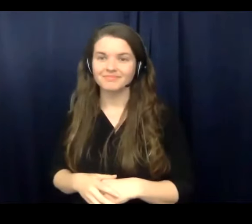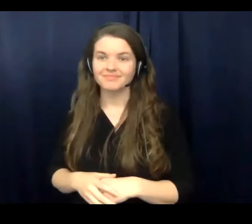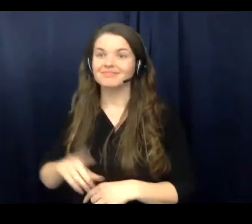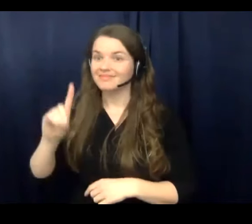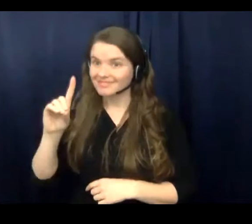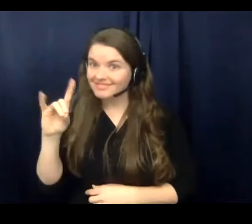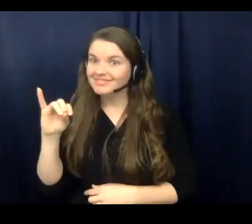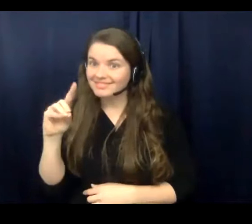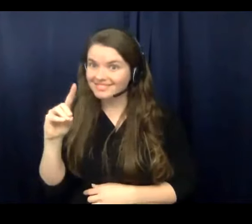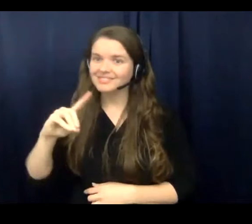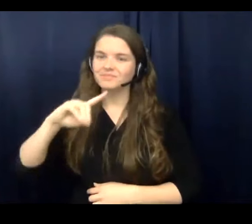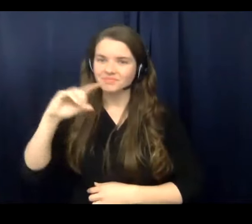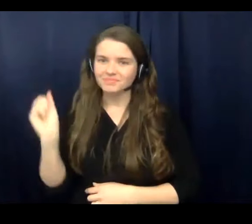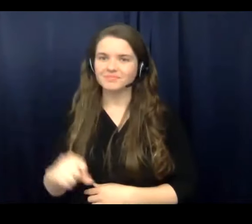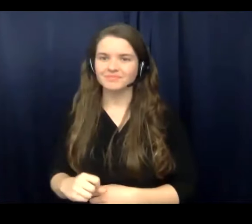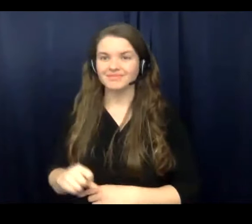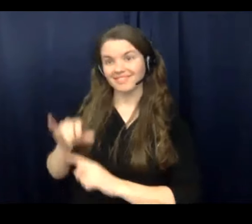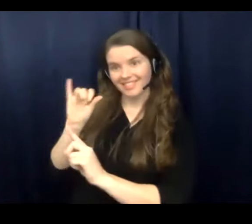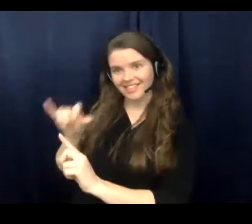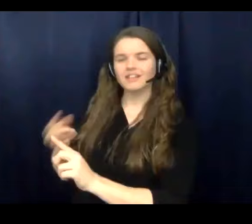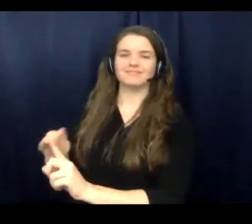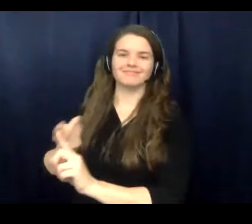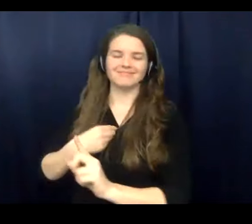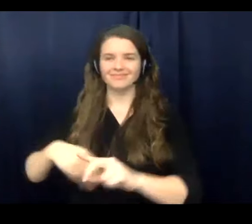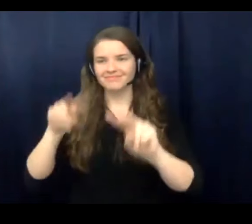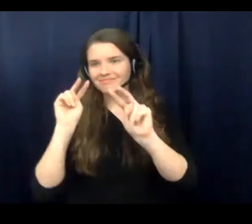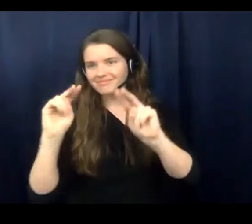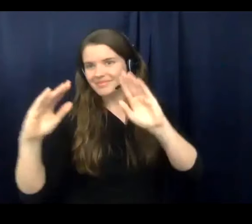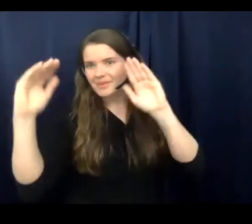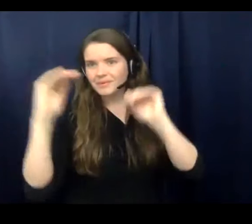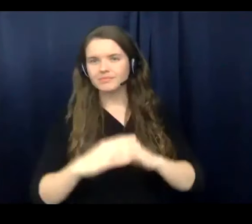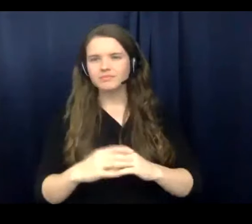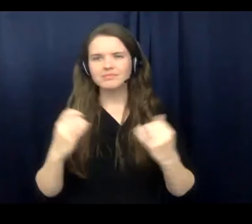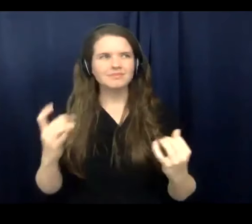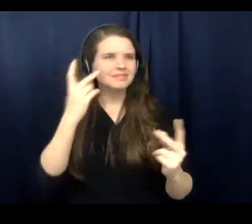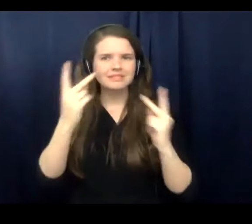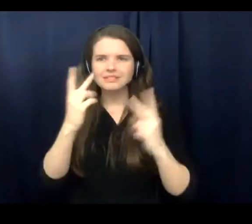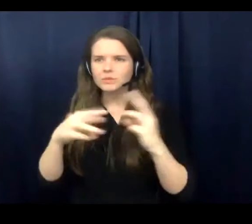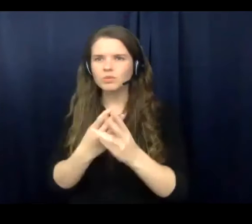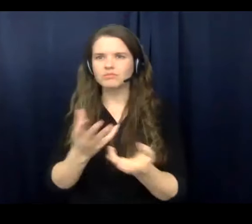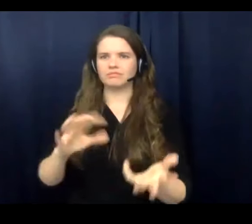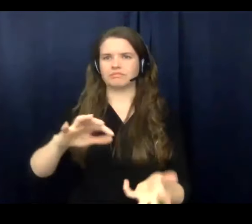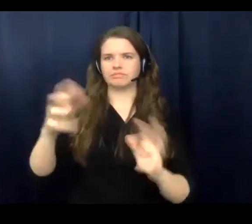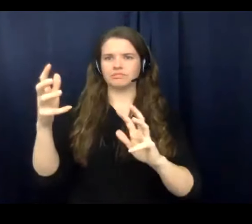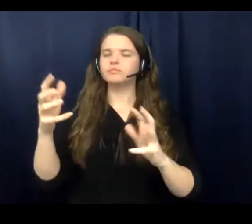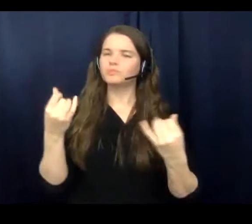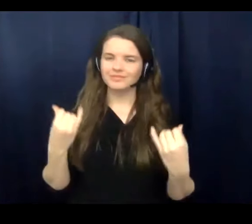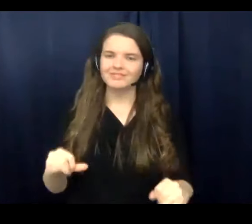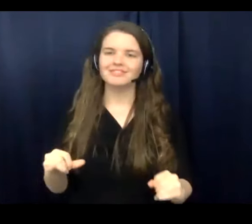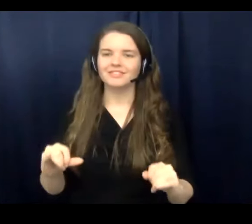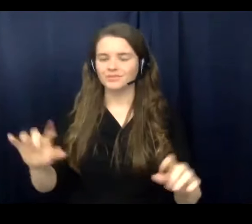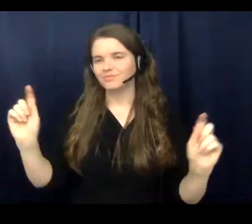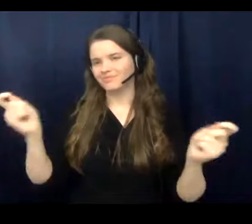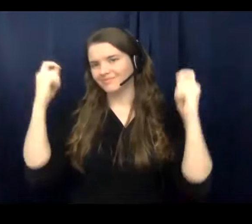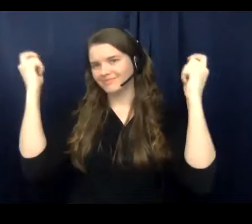and for that we have hope. So though we struggle today with our current circumstances, we can still celebrate because it doesn't change who God